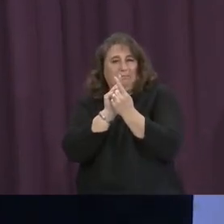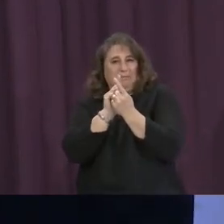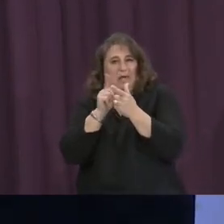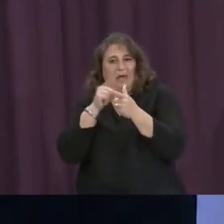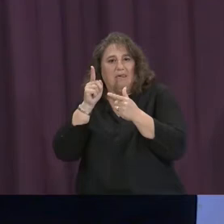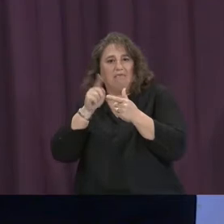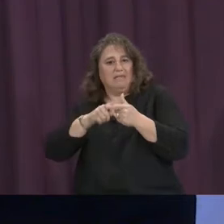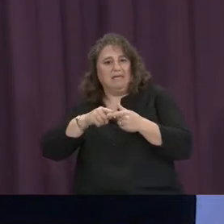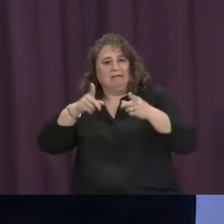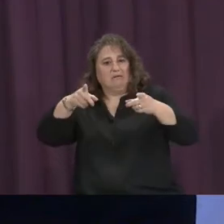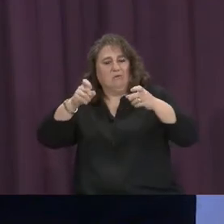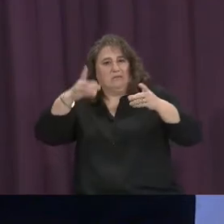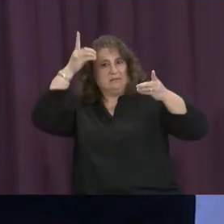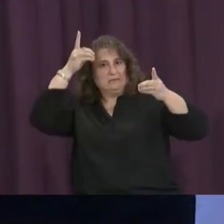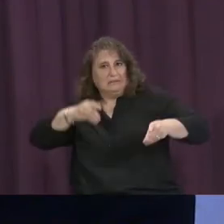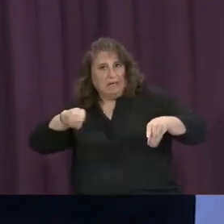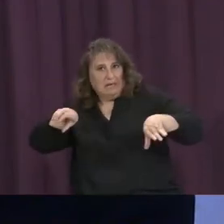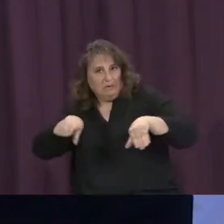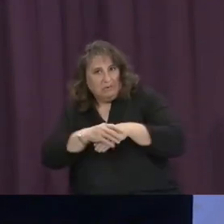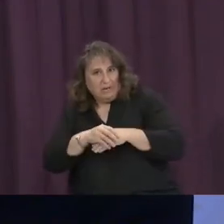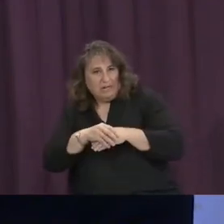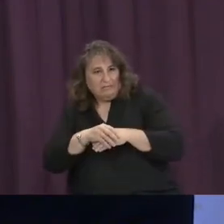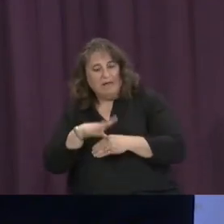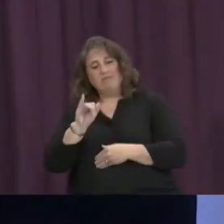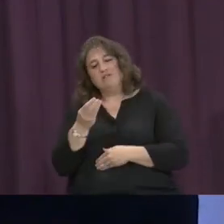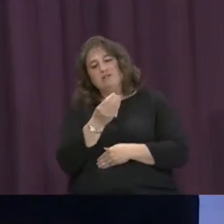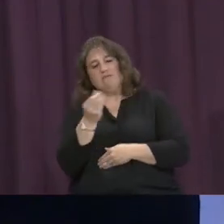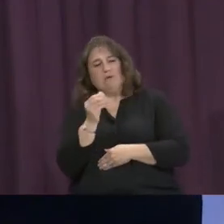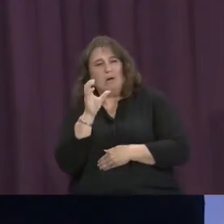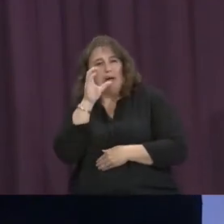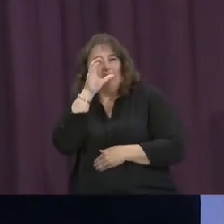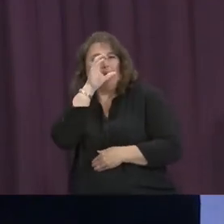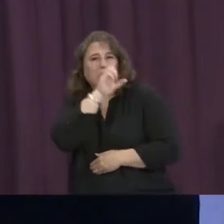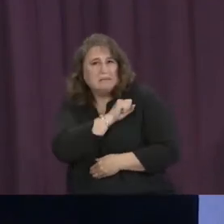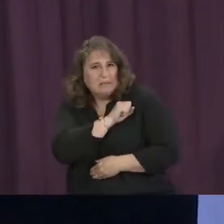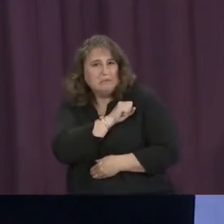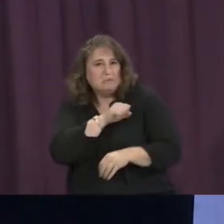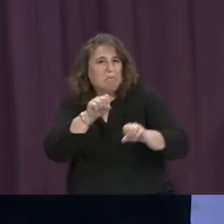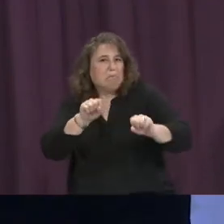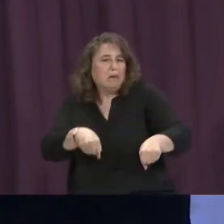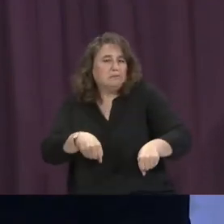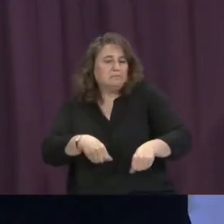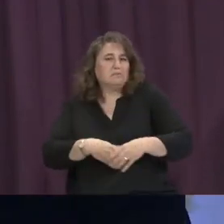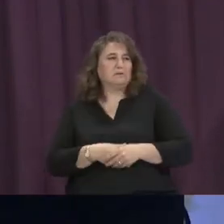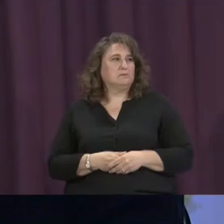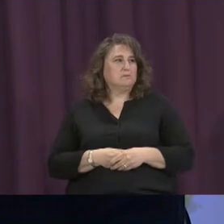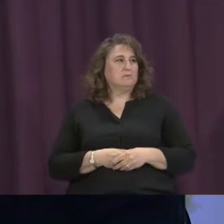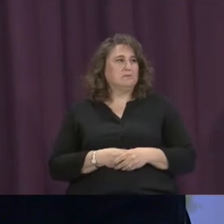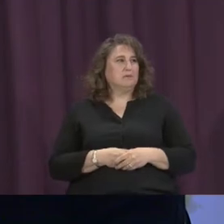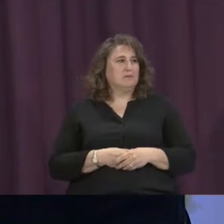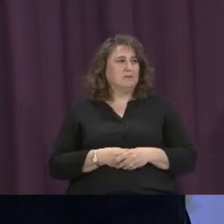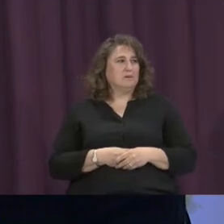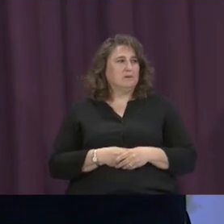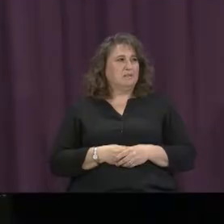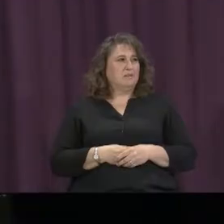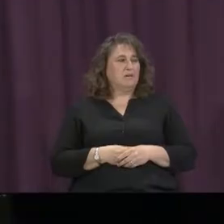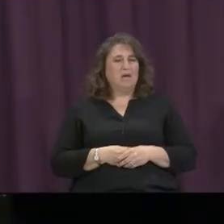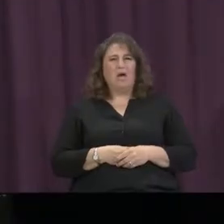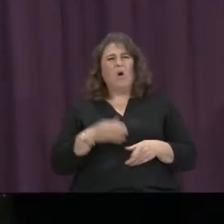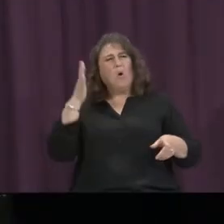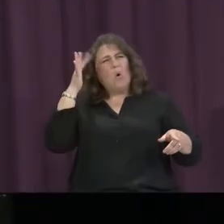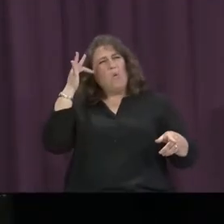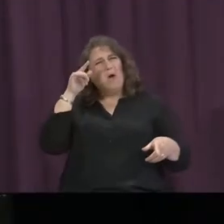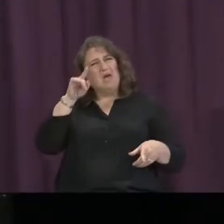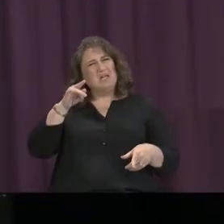So that could be, those are some of the things that people might think. Mm-hmm. And you think that just comes from things you've seen,